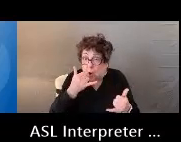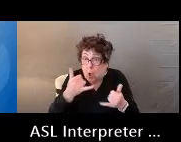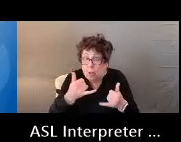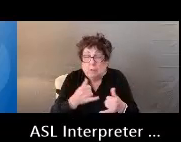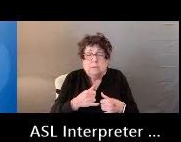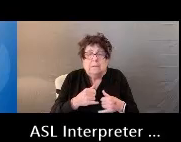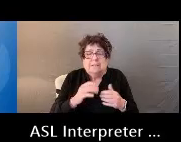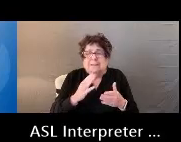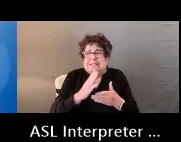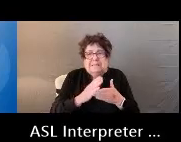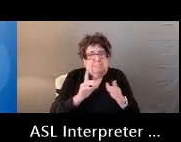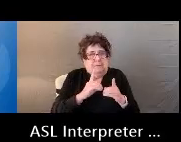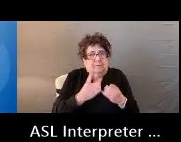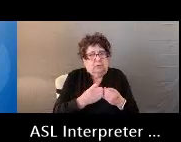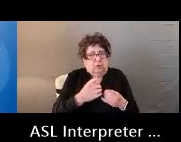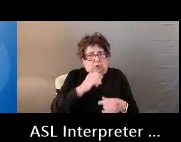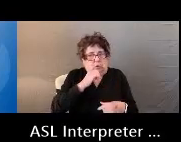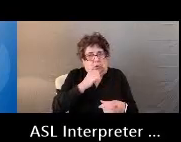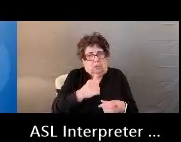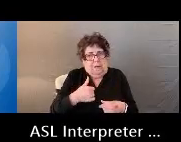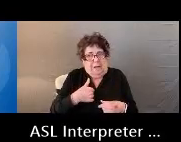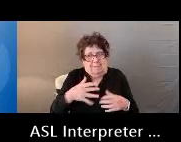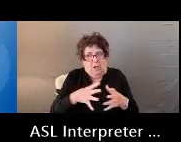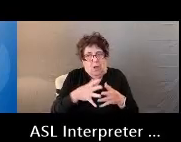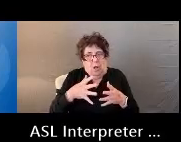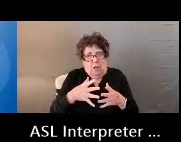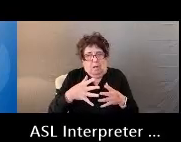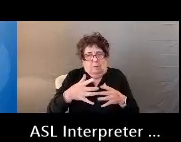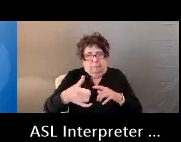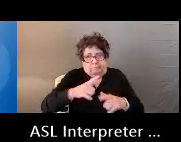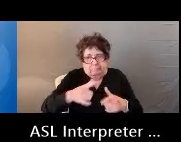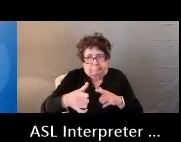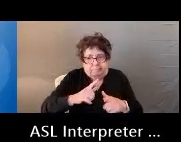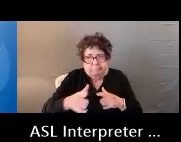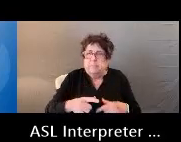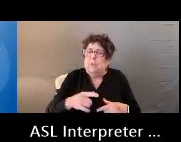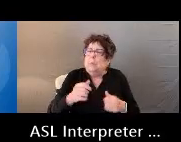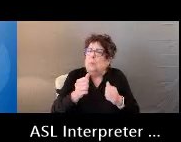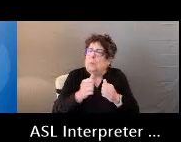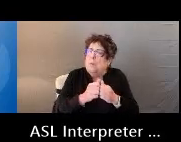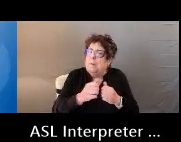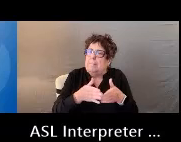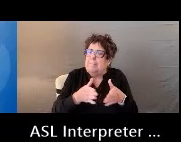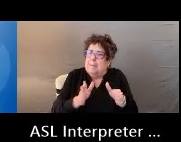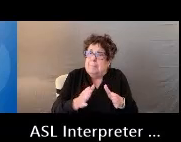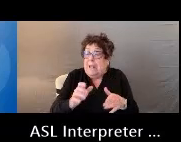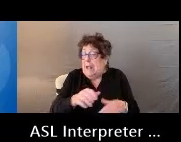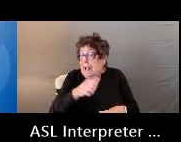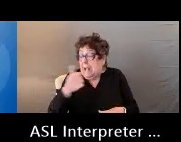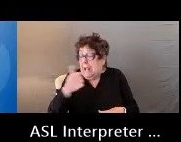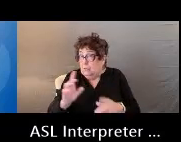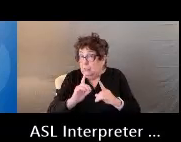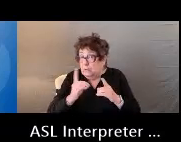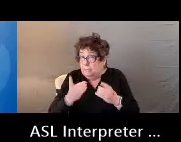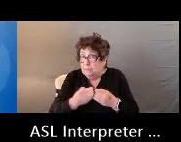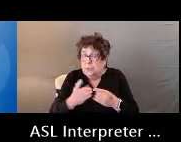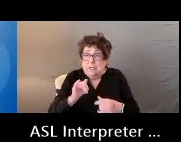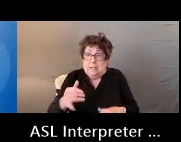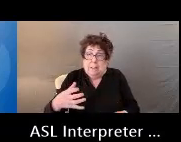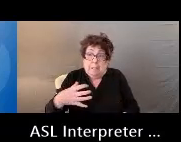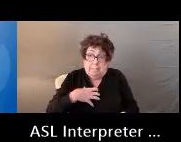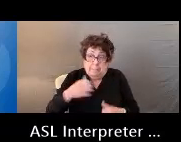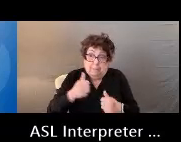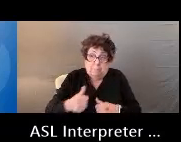a lot of interaction with the public. Other divisions, like for example, the appeals division, they have